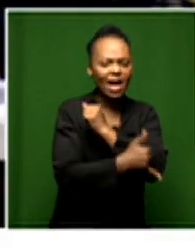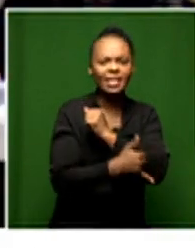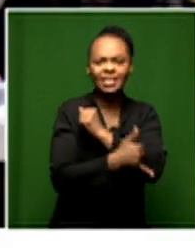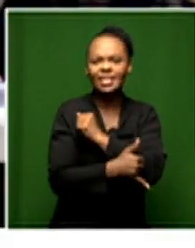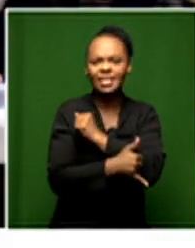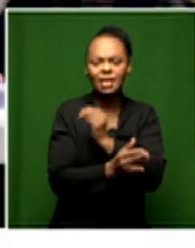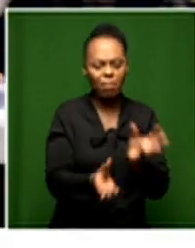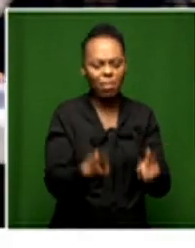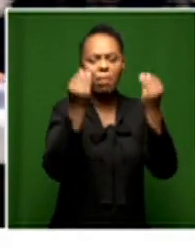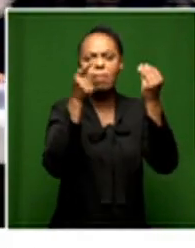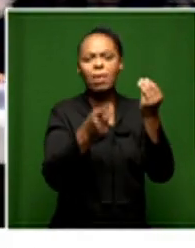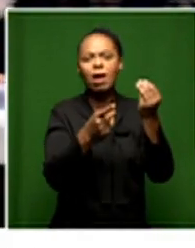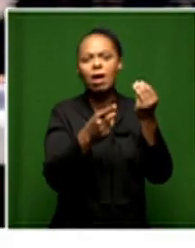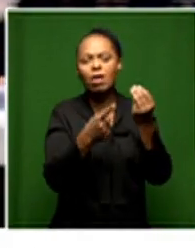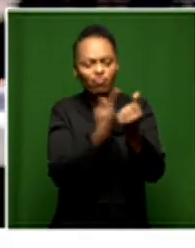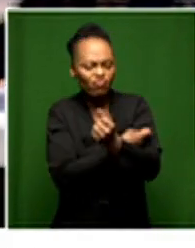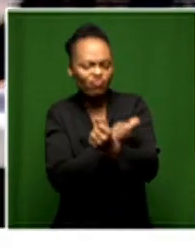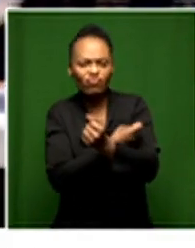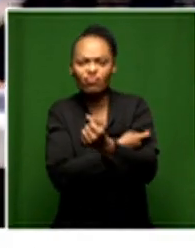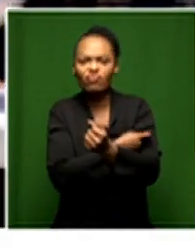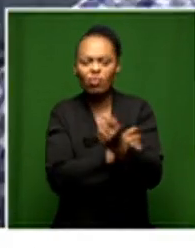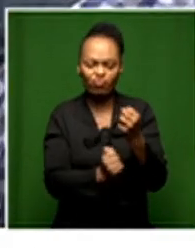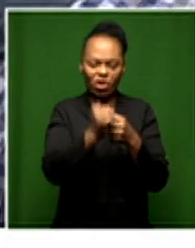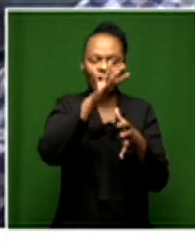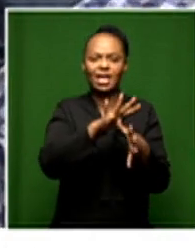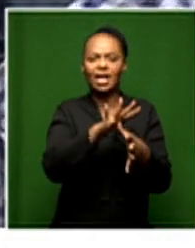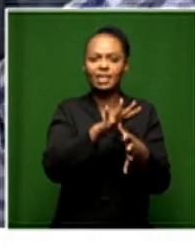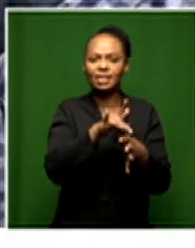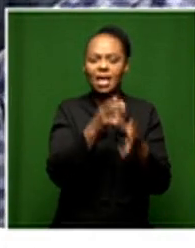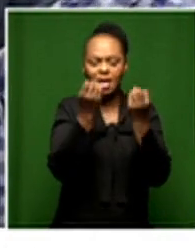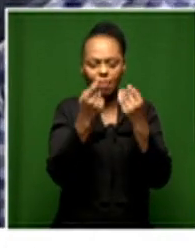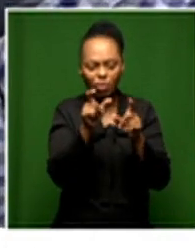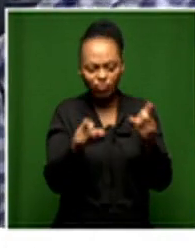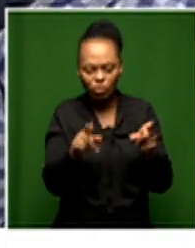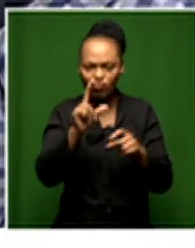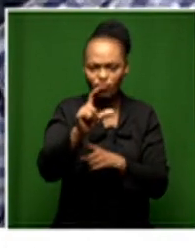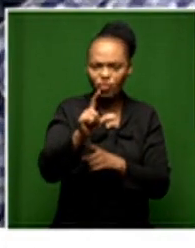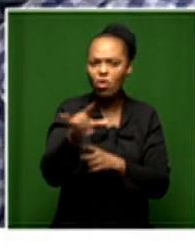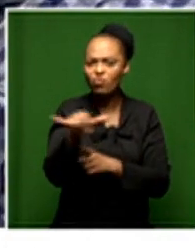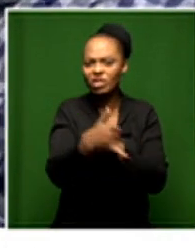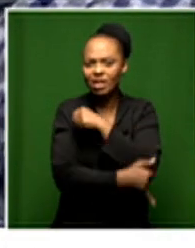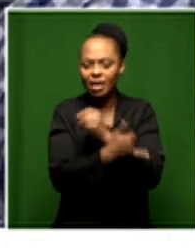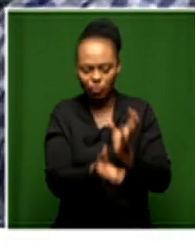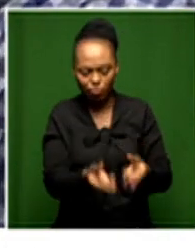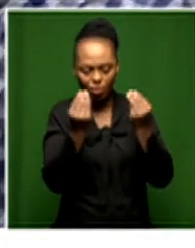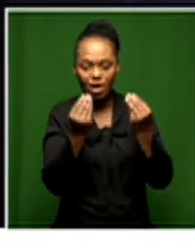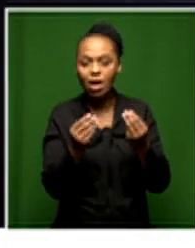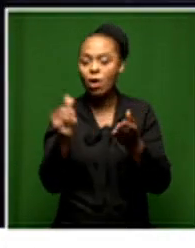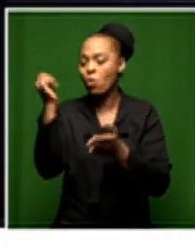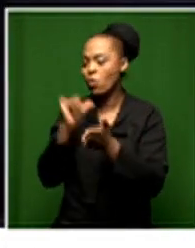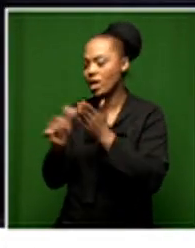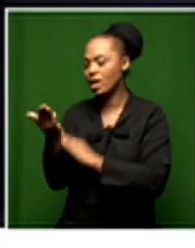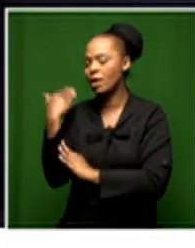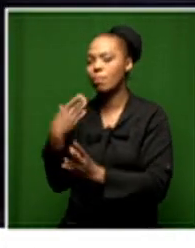receive in terms of priority the number of available doses. So last week, for example,